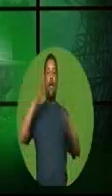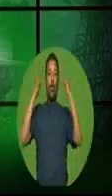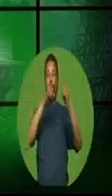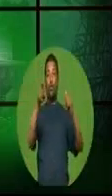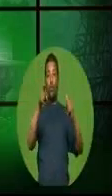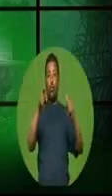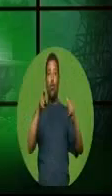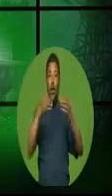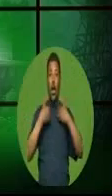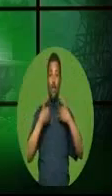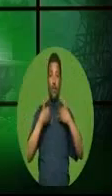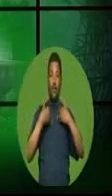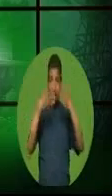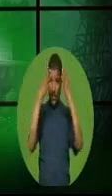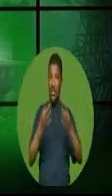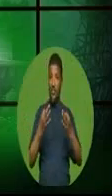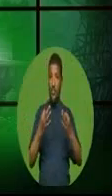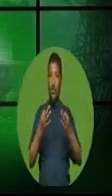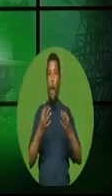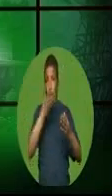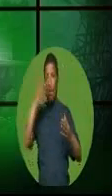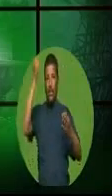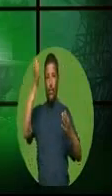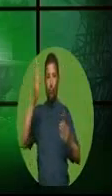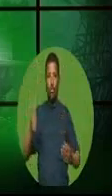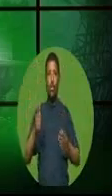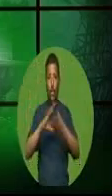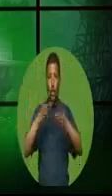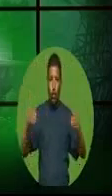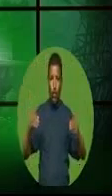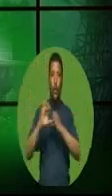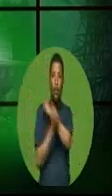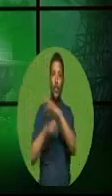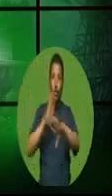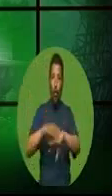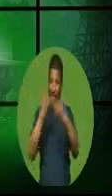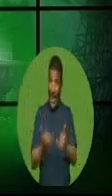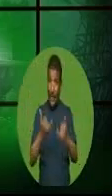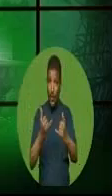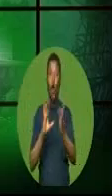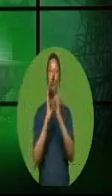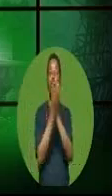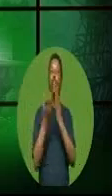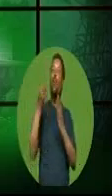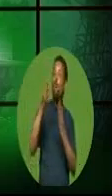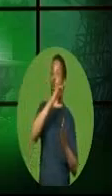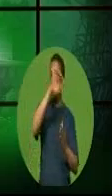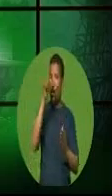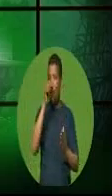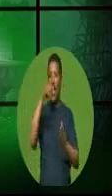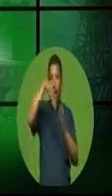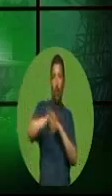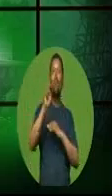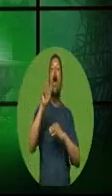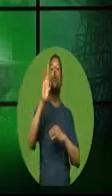hope you've suggested the best solution based on the current context of Ethiopia and the